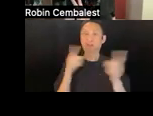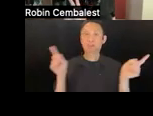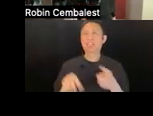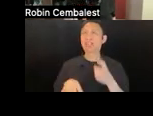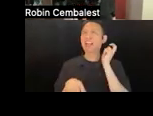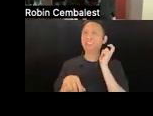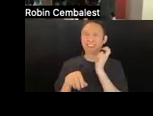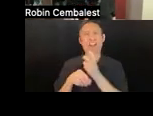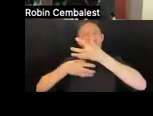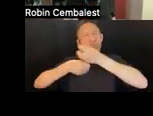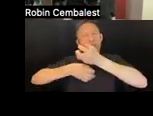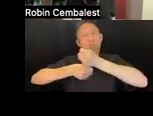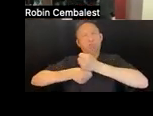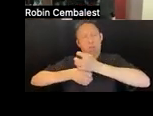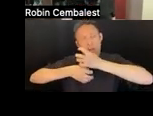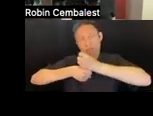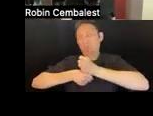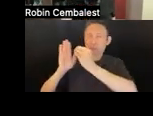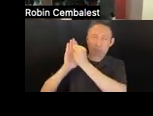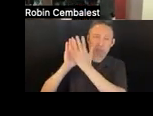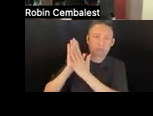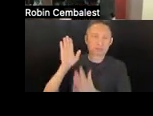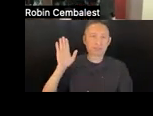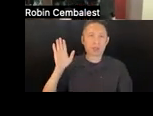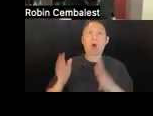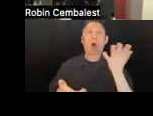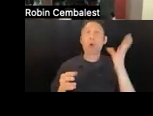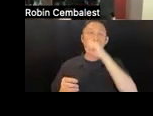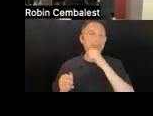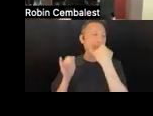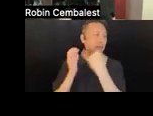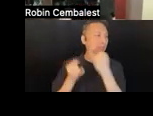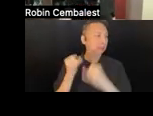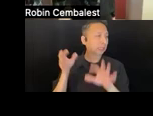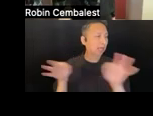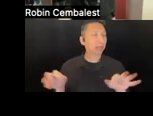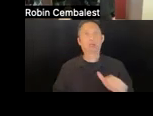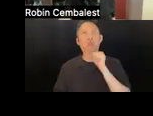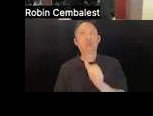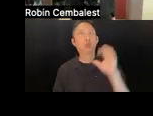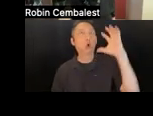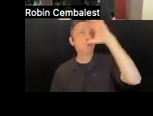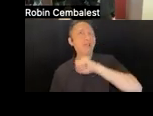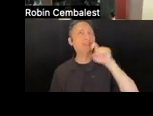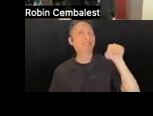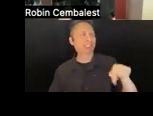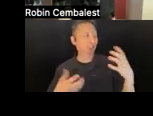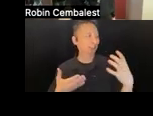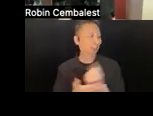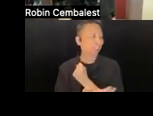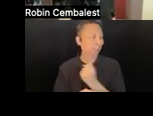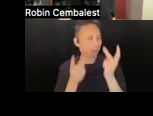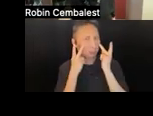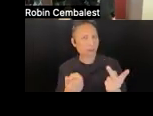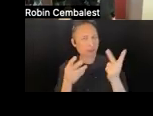lot of times. I think this is a great example. Oh, wait, I missed this part. Don't miss this chance to witness the